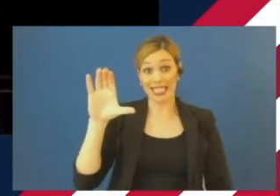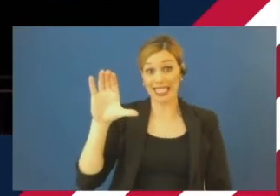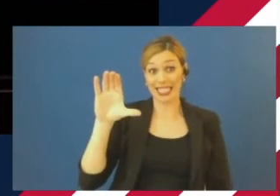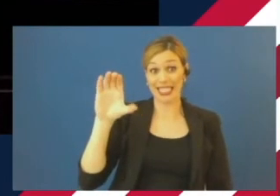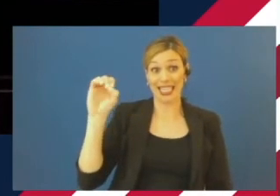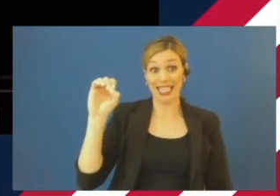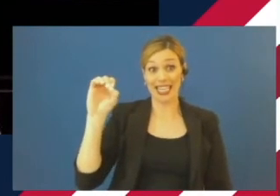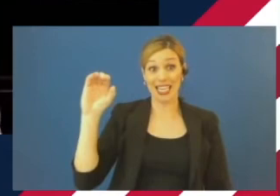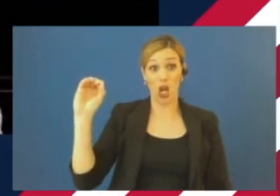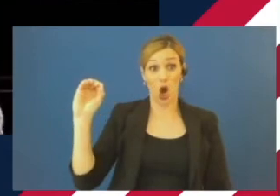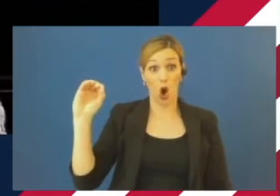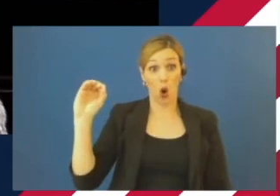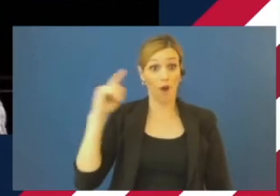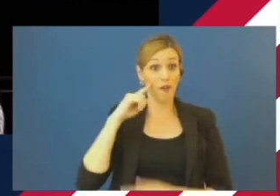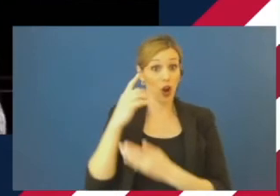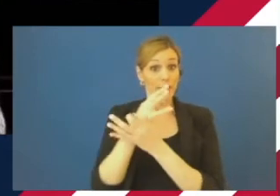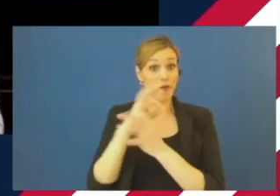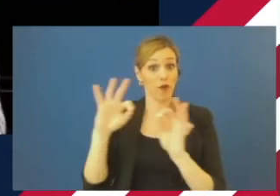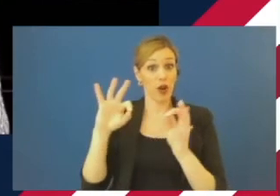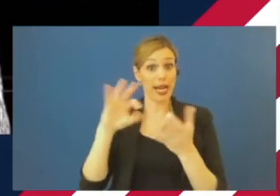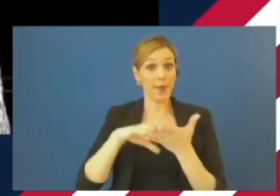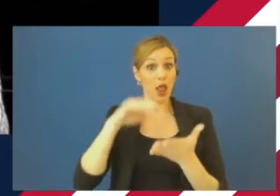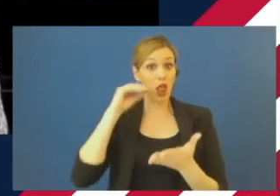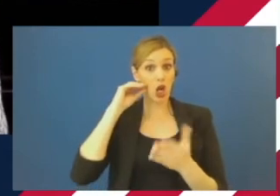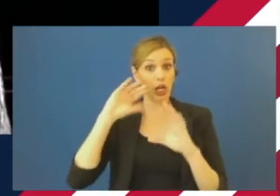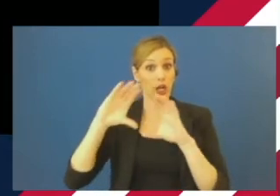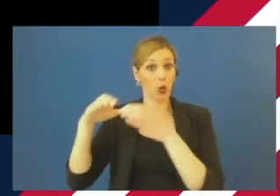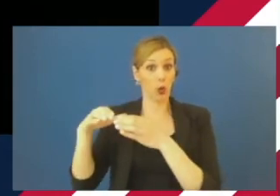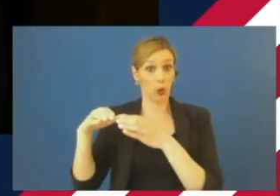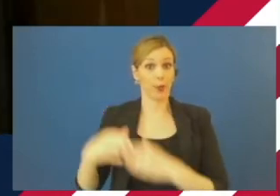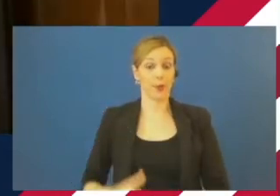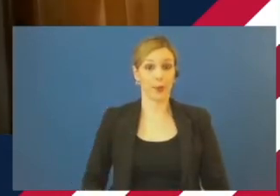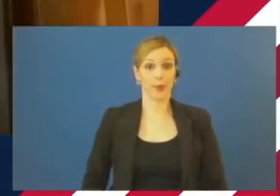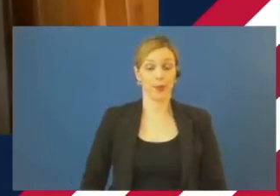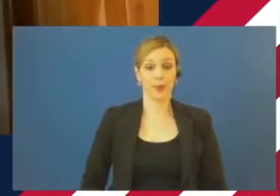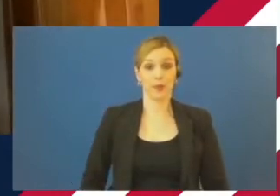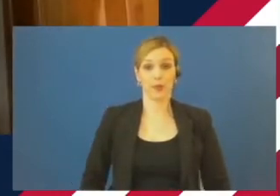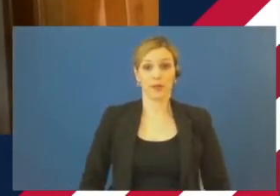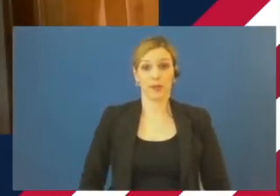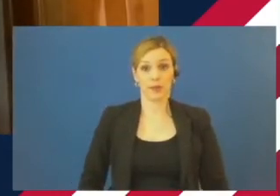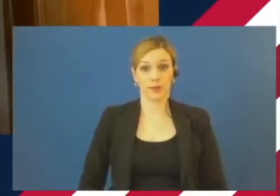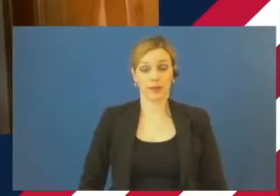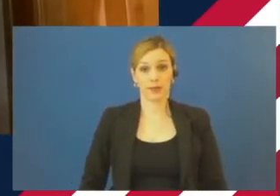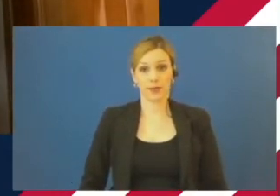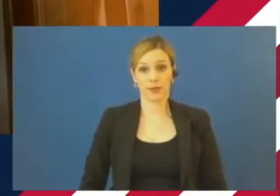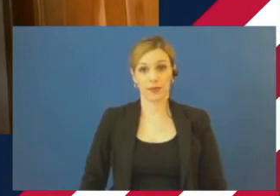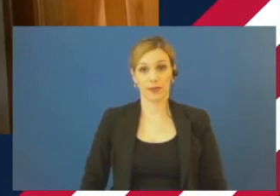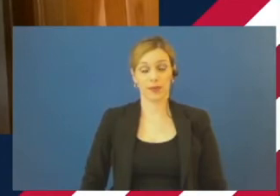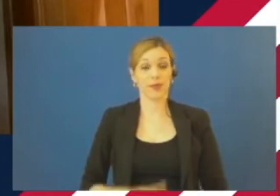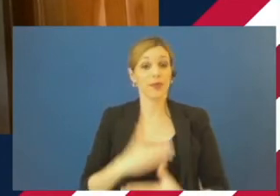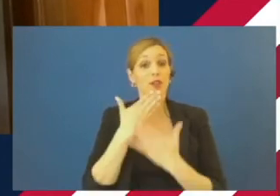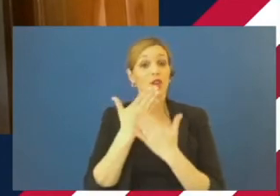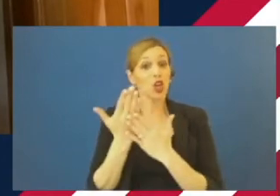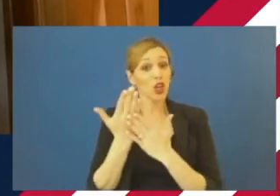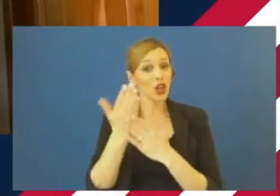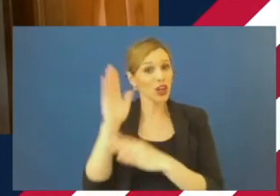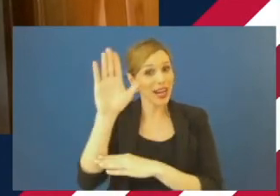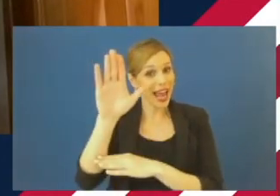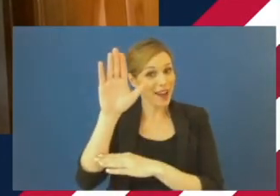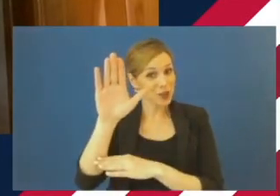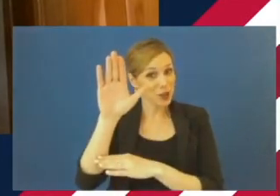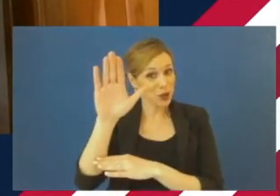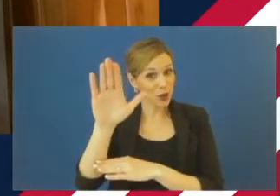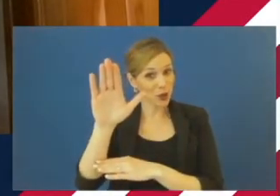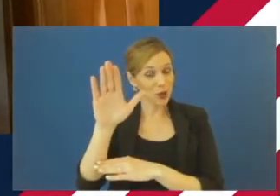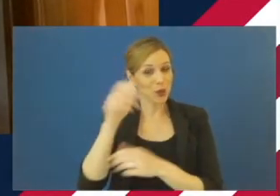Freedom Learning Group. Good afternoon, distinguished members of the committee. My